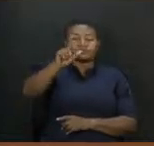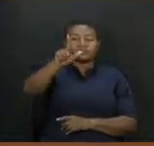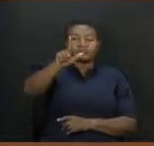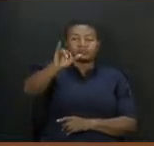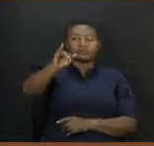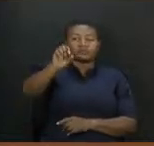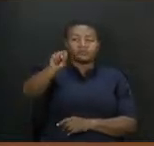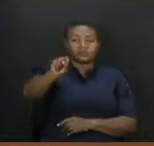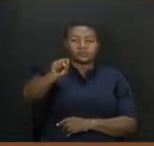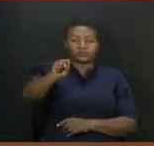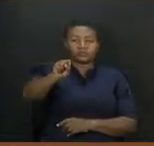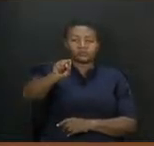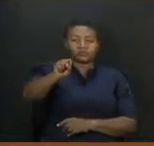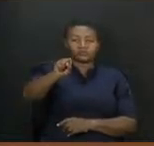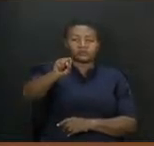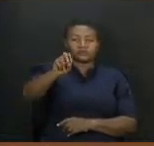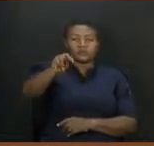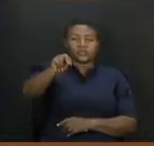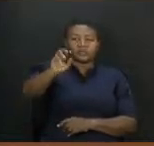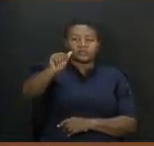Koyo Okuno.